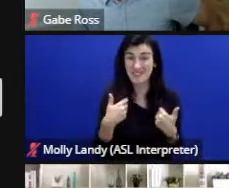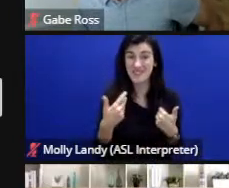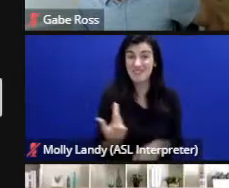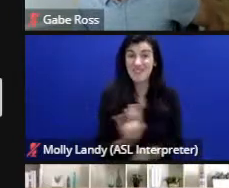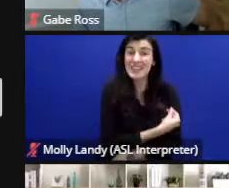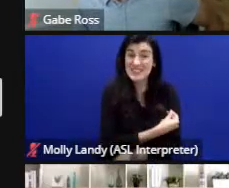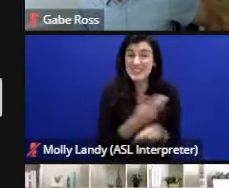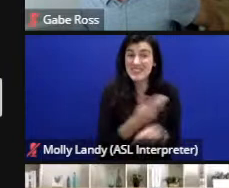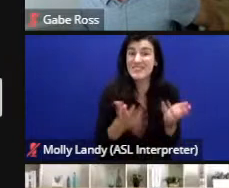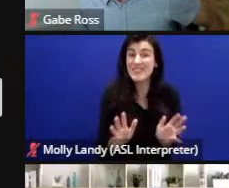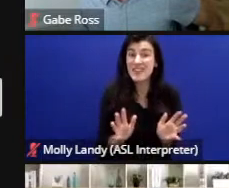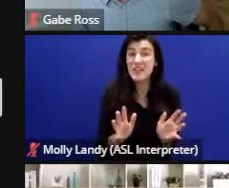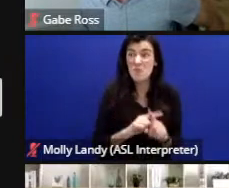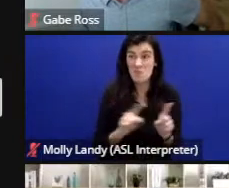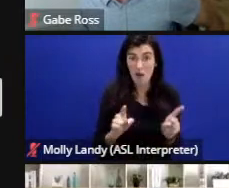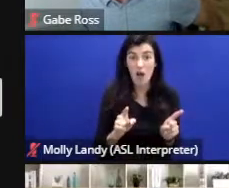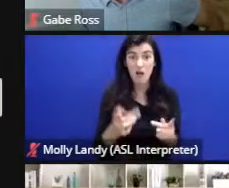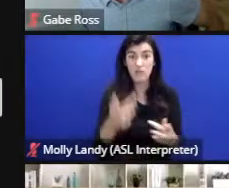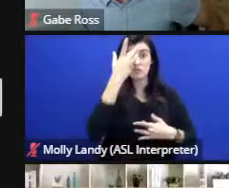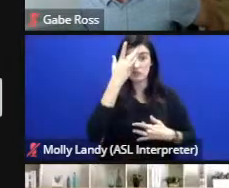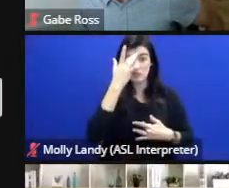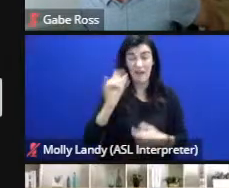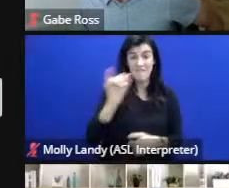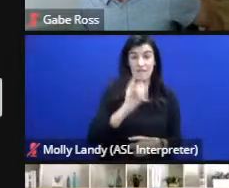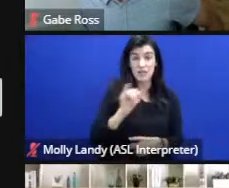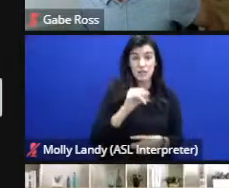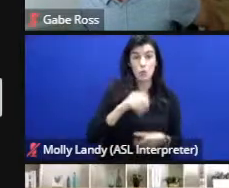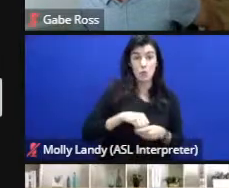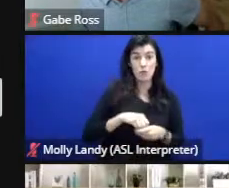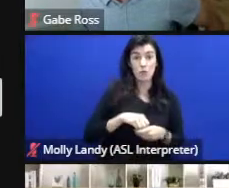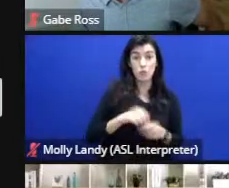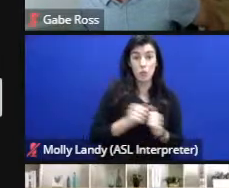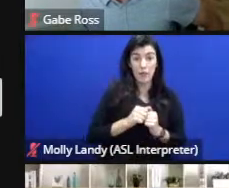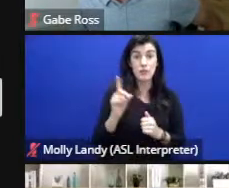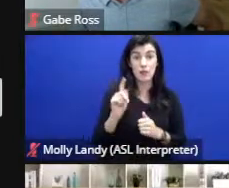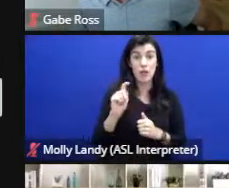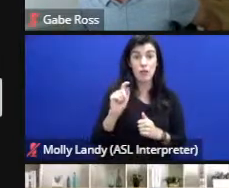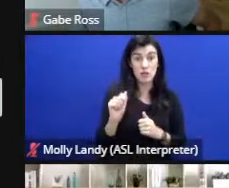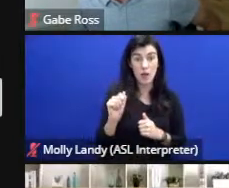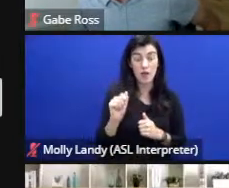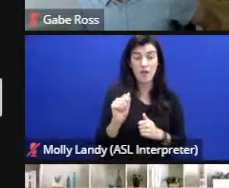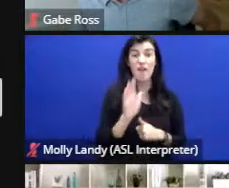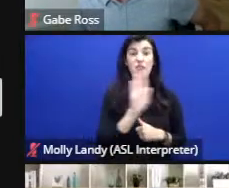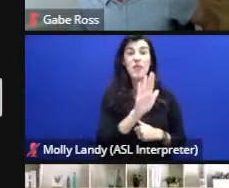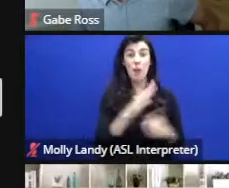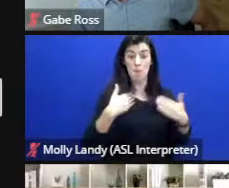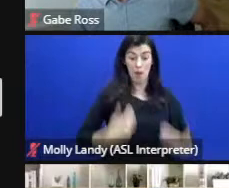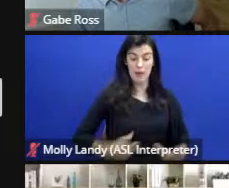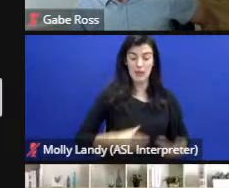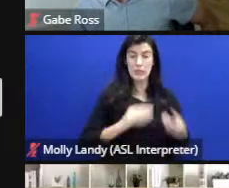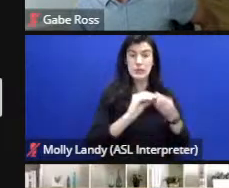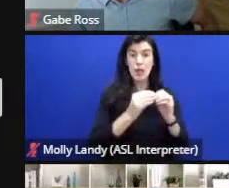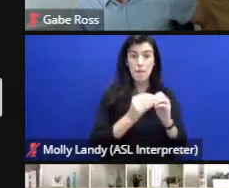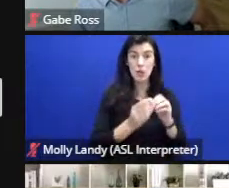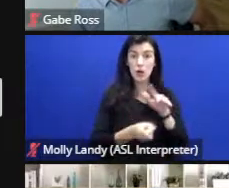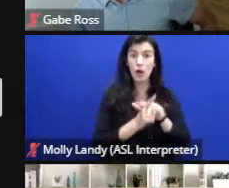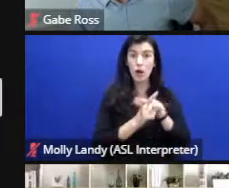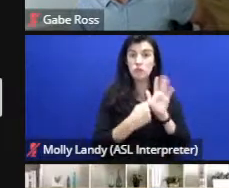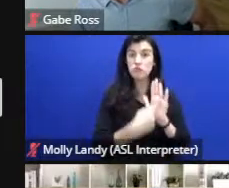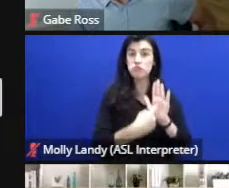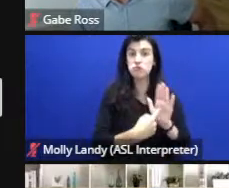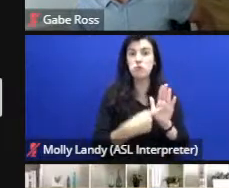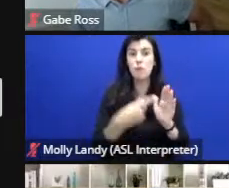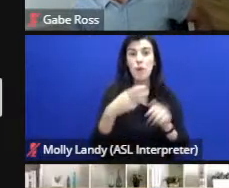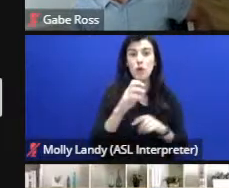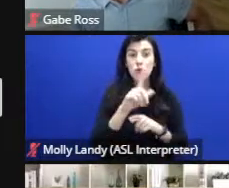have the same number of viral particles as the people who are not vaccinated. They don't seem to get as sick.